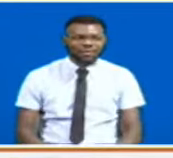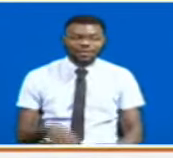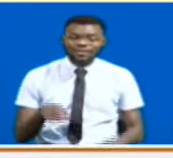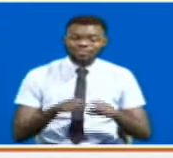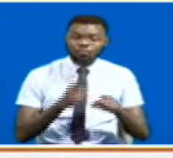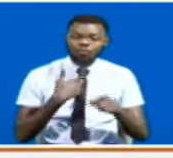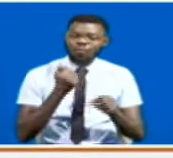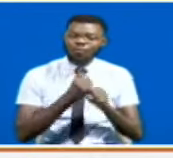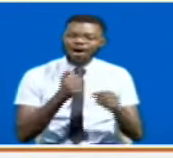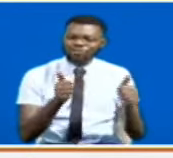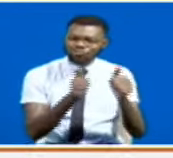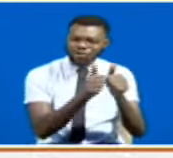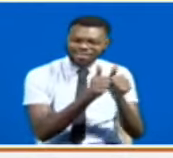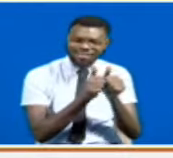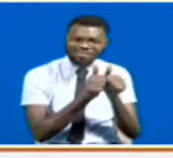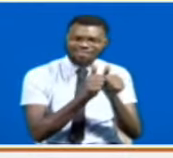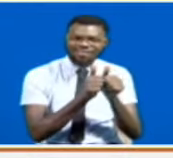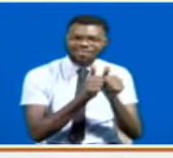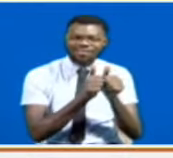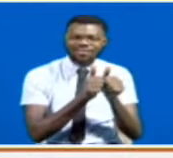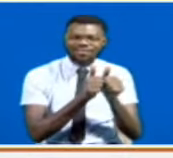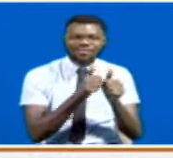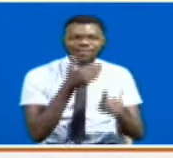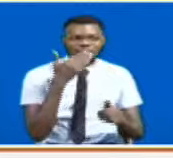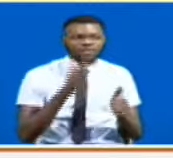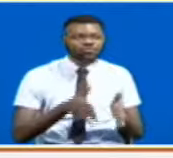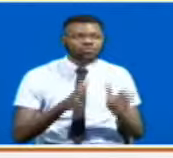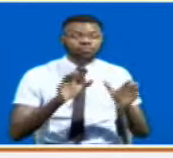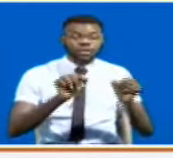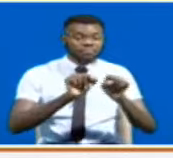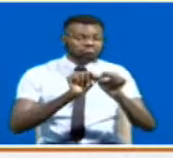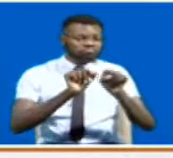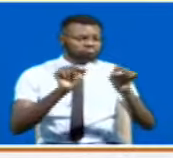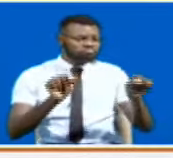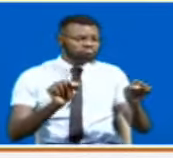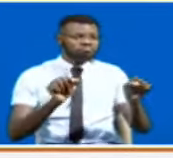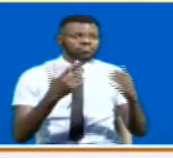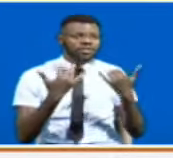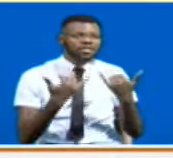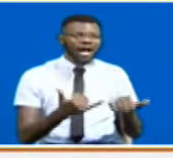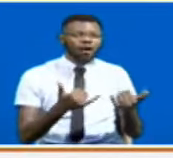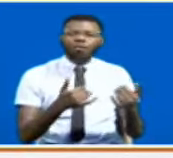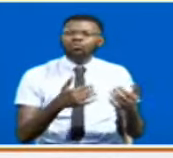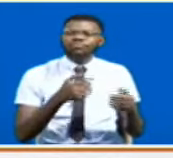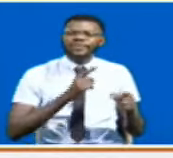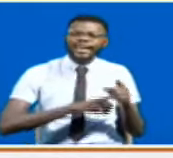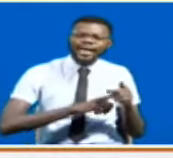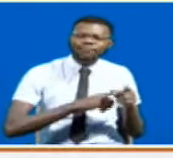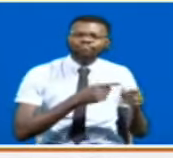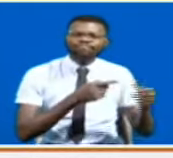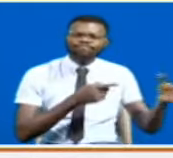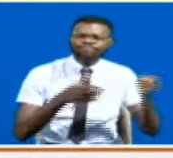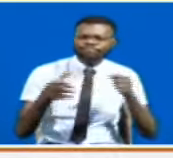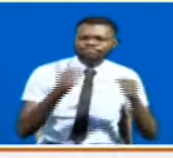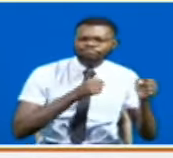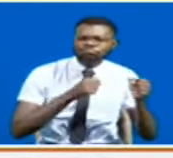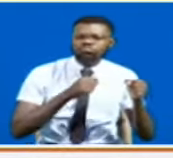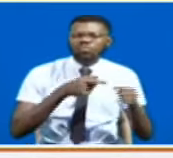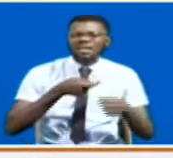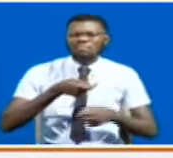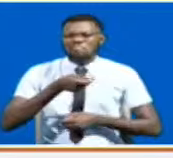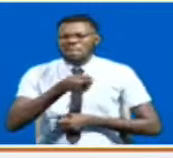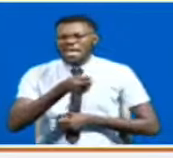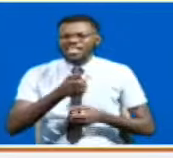together even better. The system has reduced the cost of recruitment. It has also created